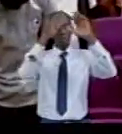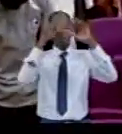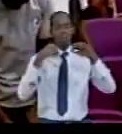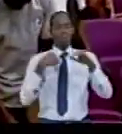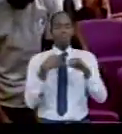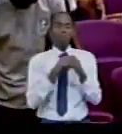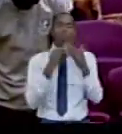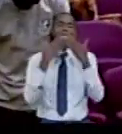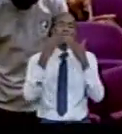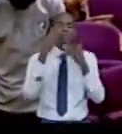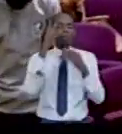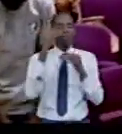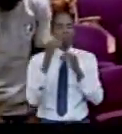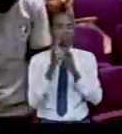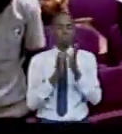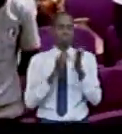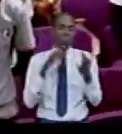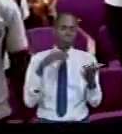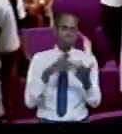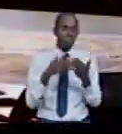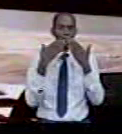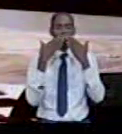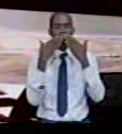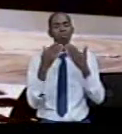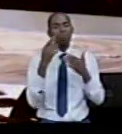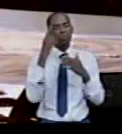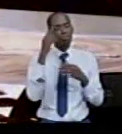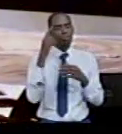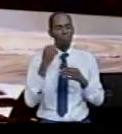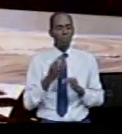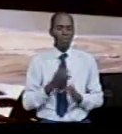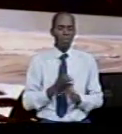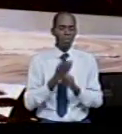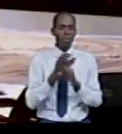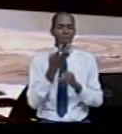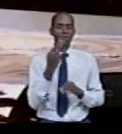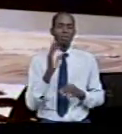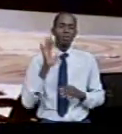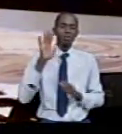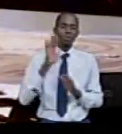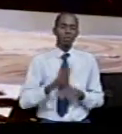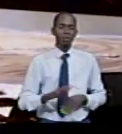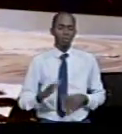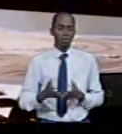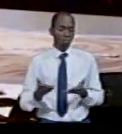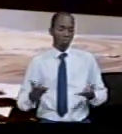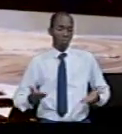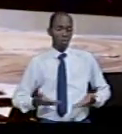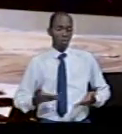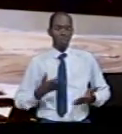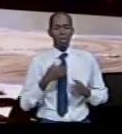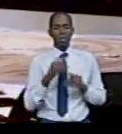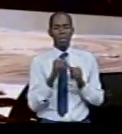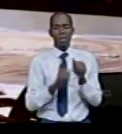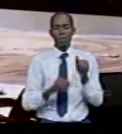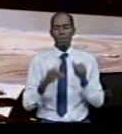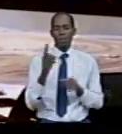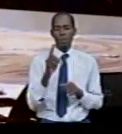Bible study. Thank you for the faithfulness of your children here and